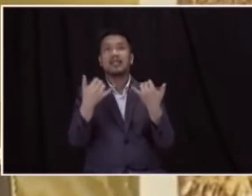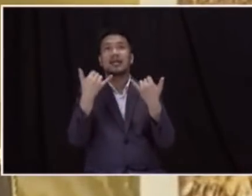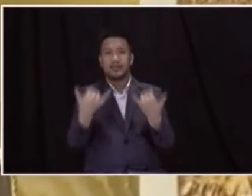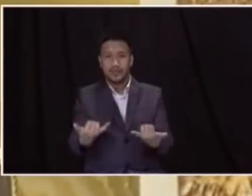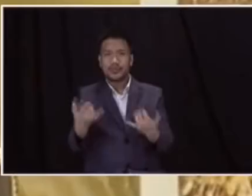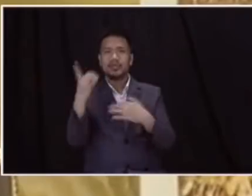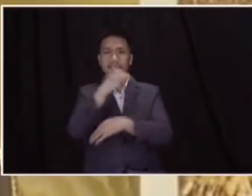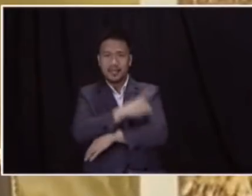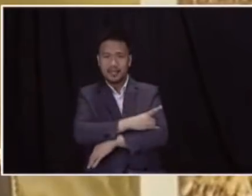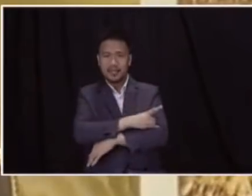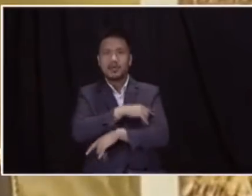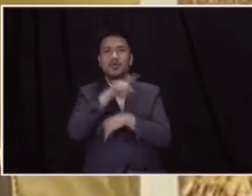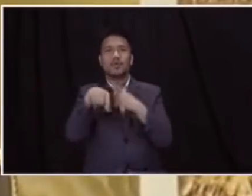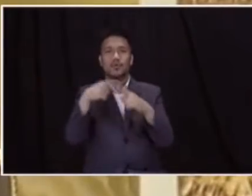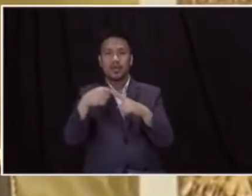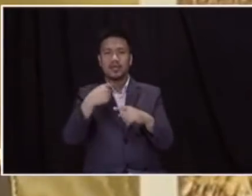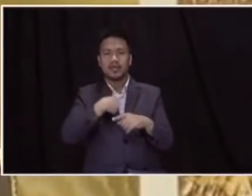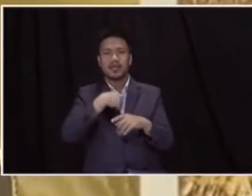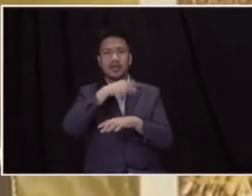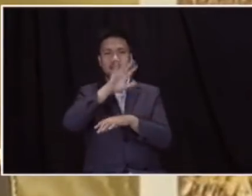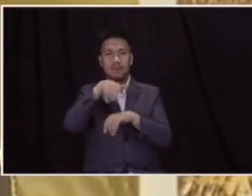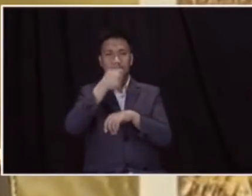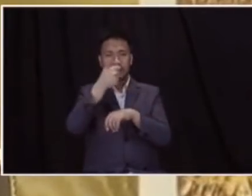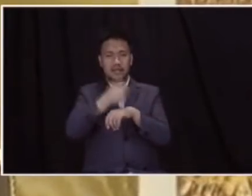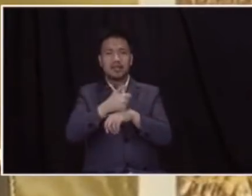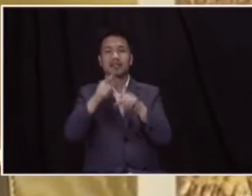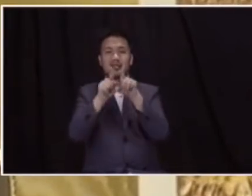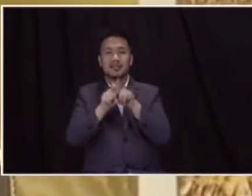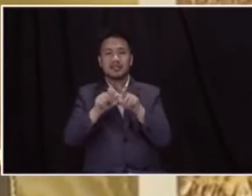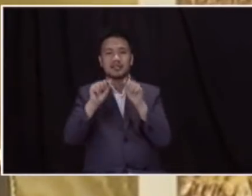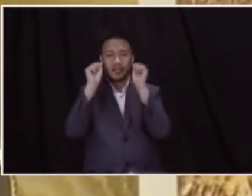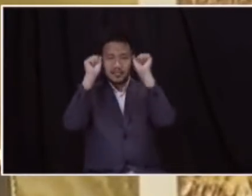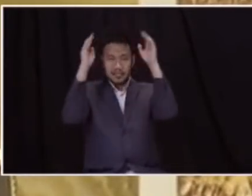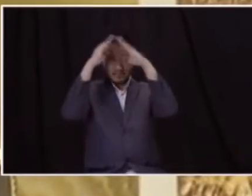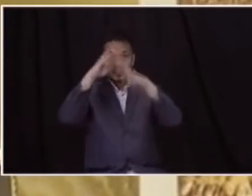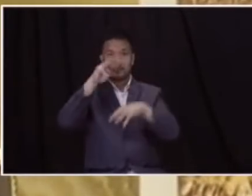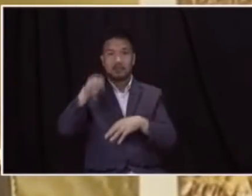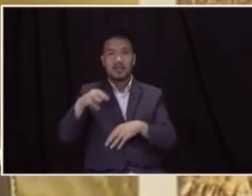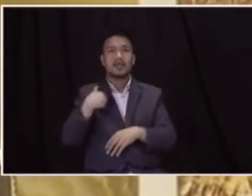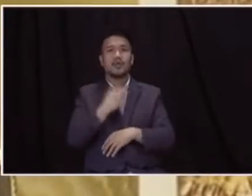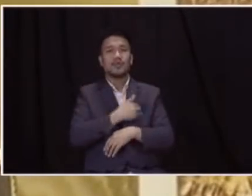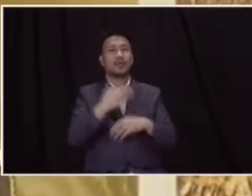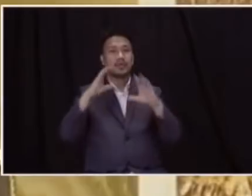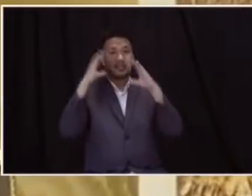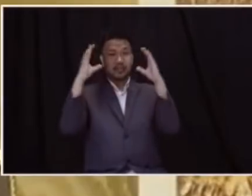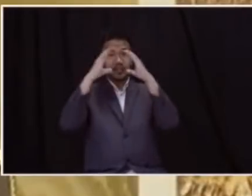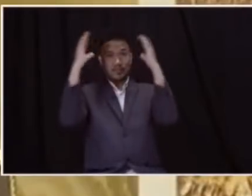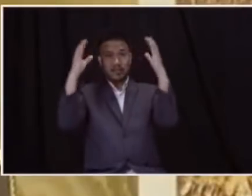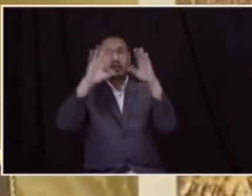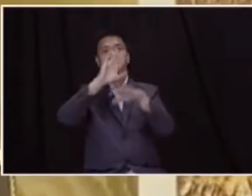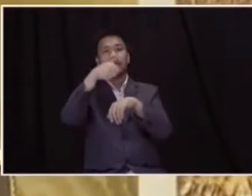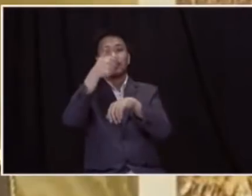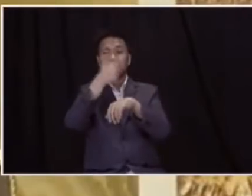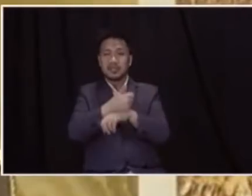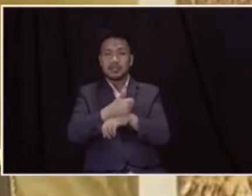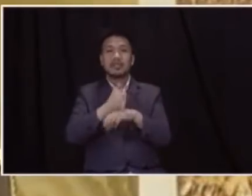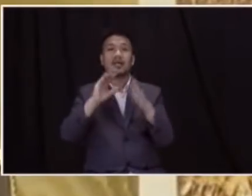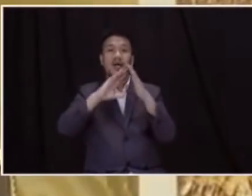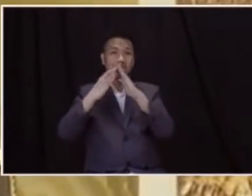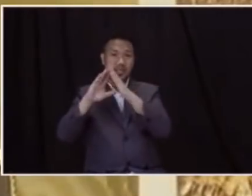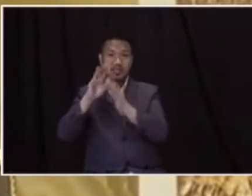day, when I am installed as Archbishop of Manila, we are celebrating the founding of